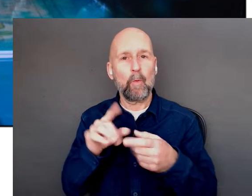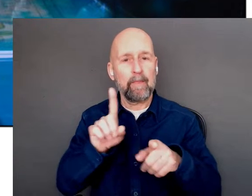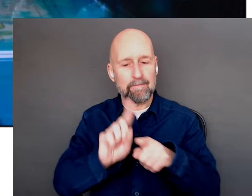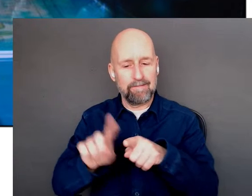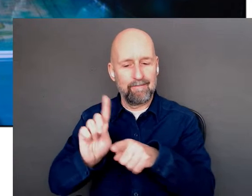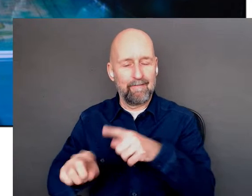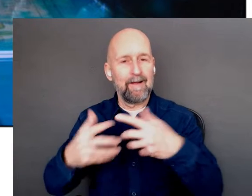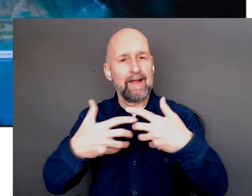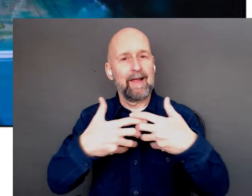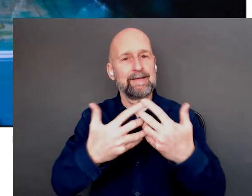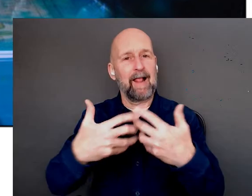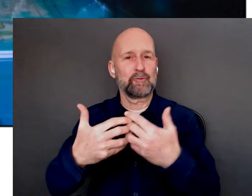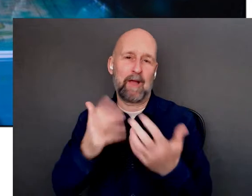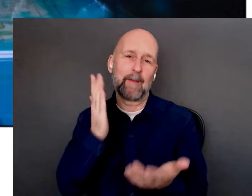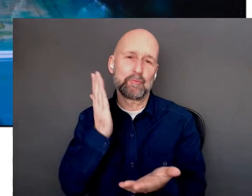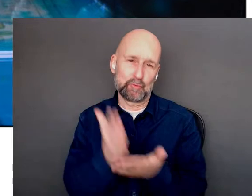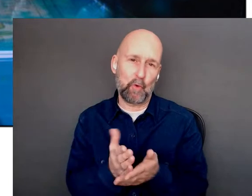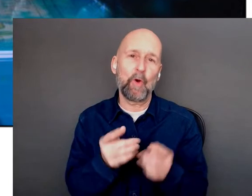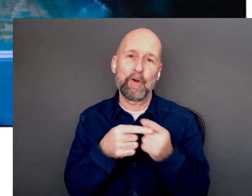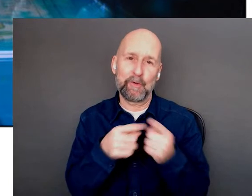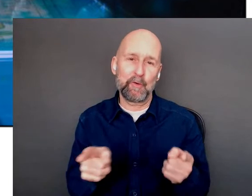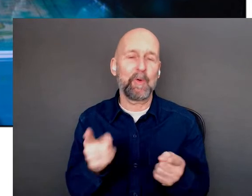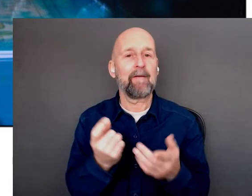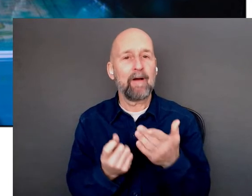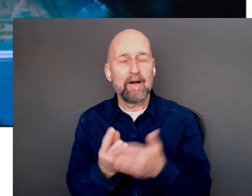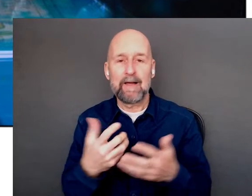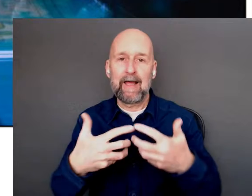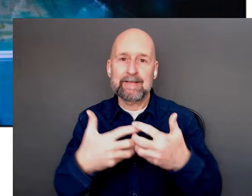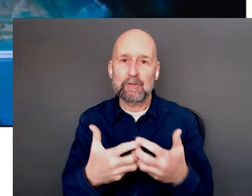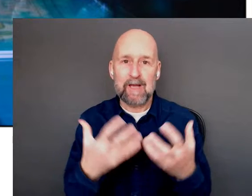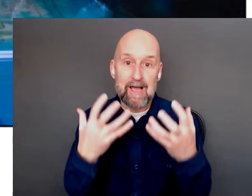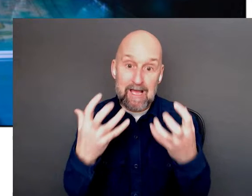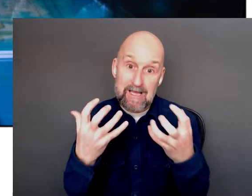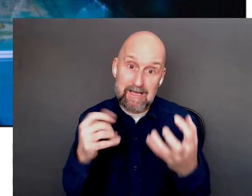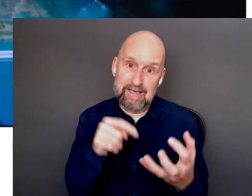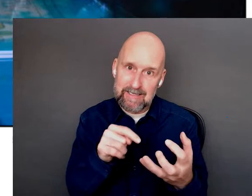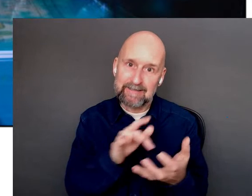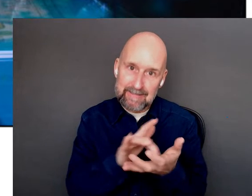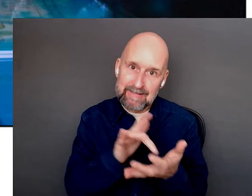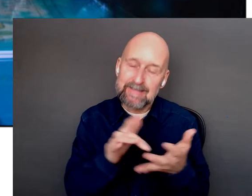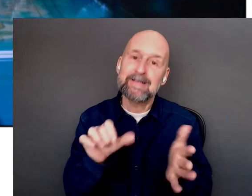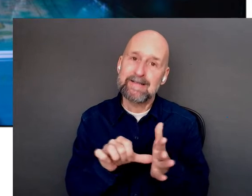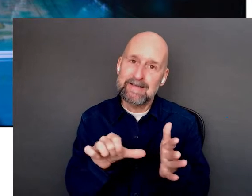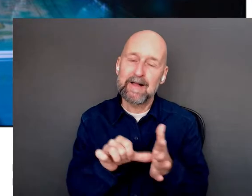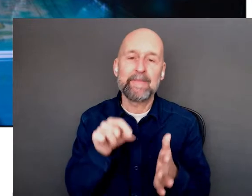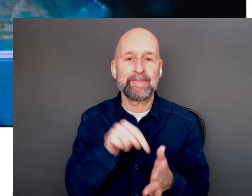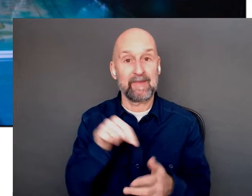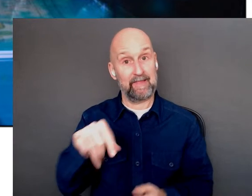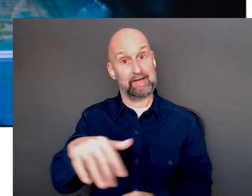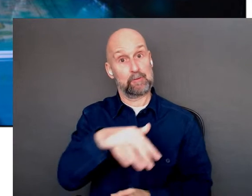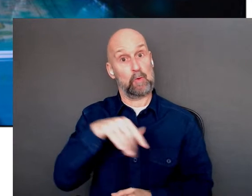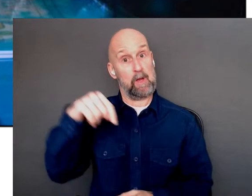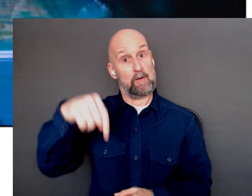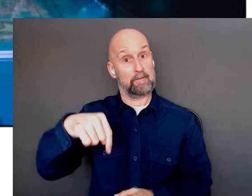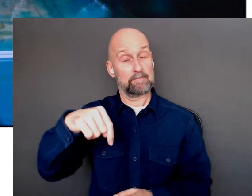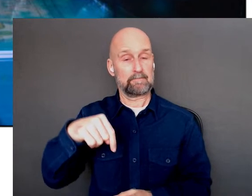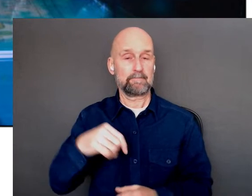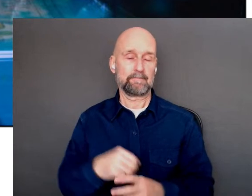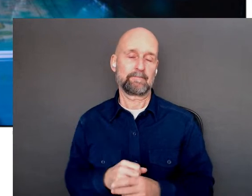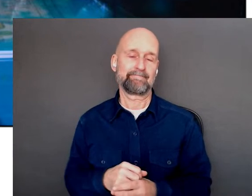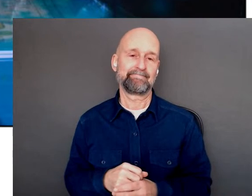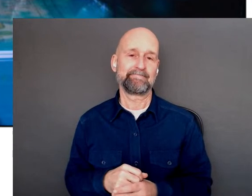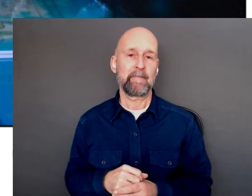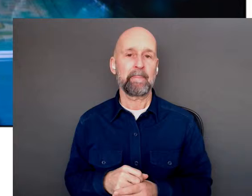I'm sure you all had your moments with technology that you kind of frustrated. But in this case, we had the